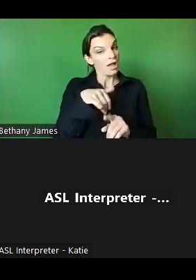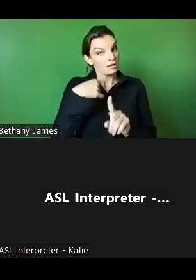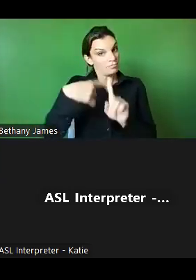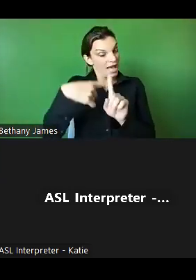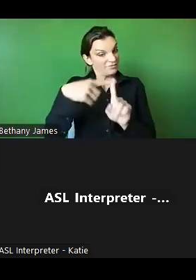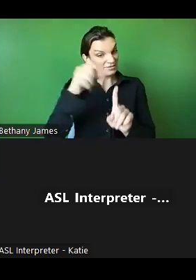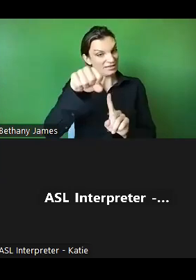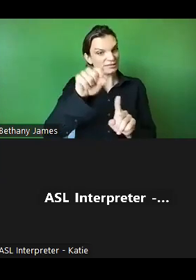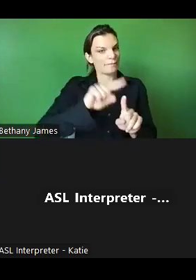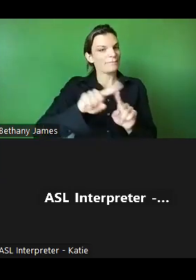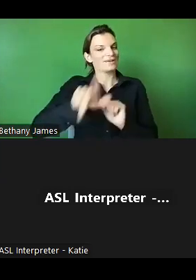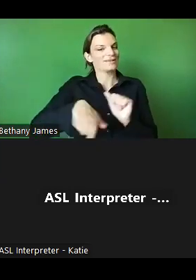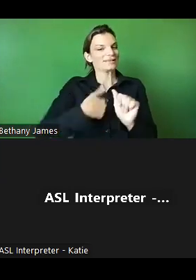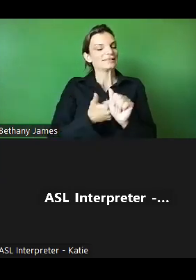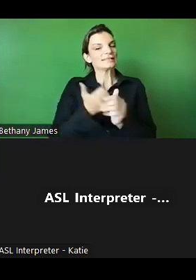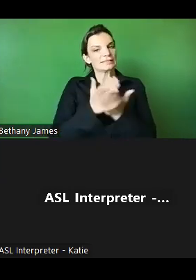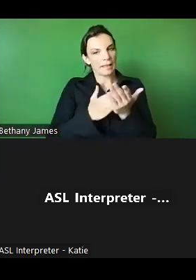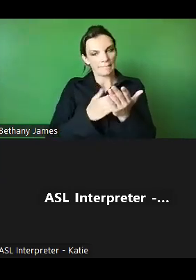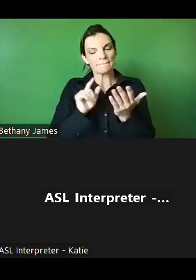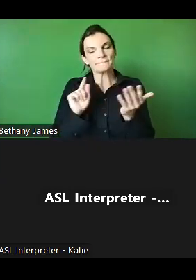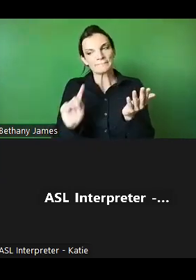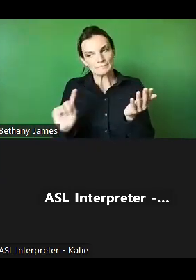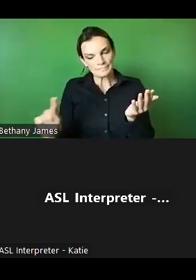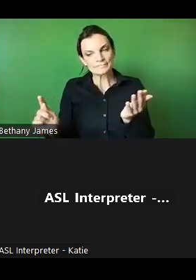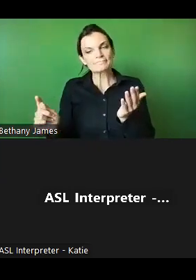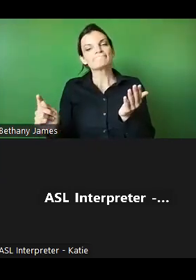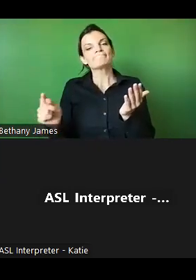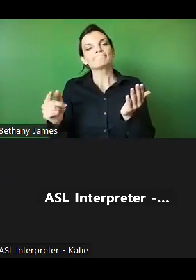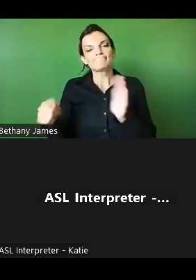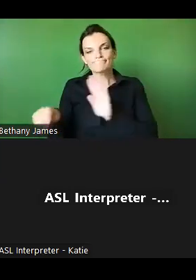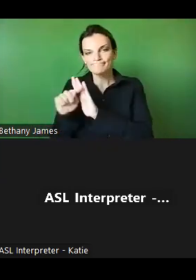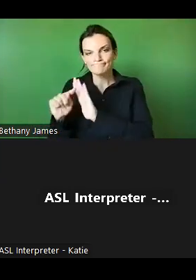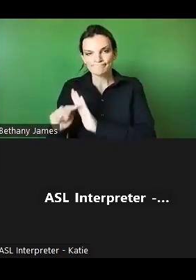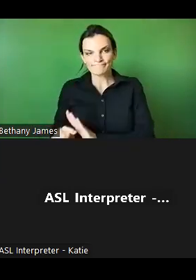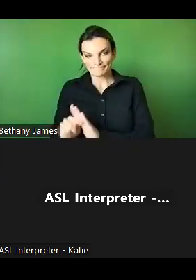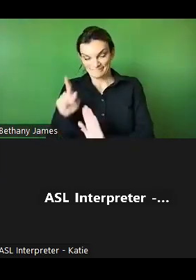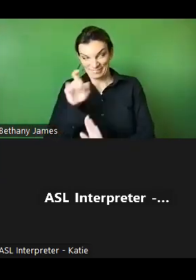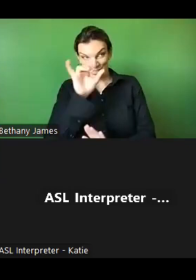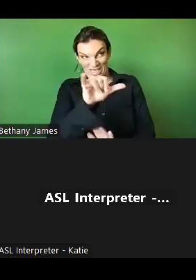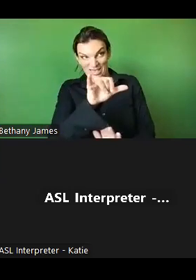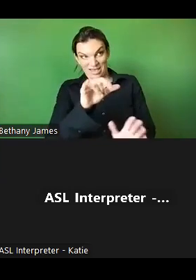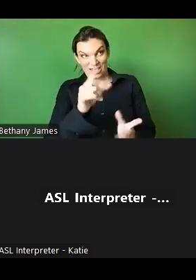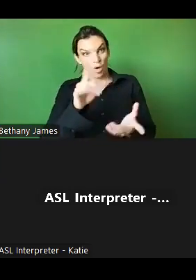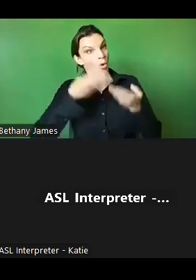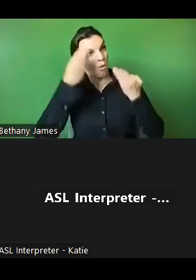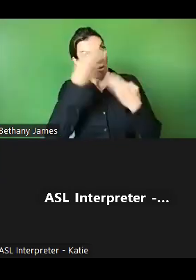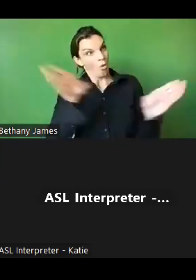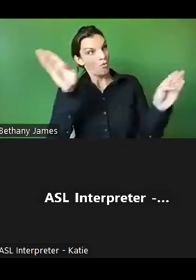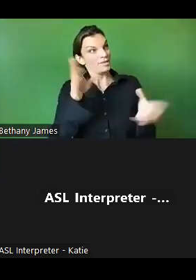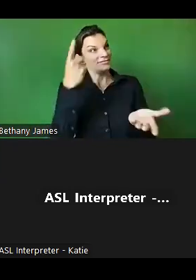there also can be, concerns about how that conversation can be